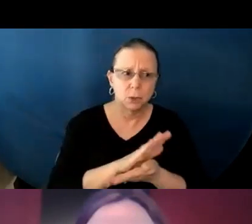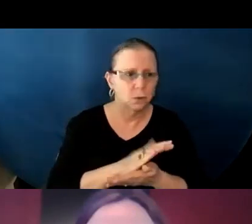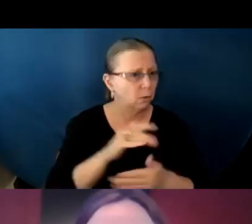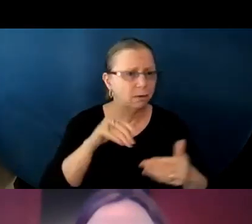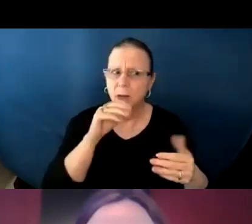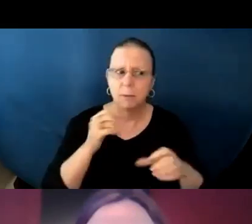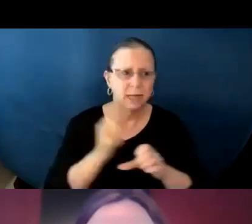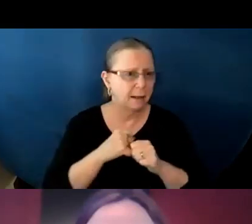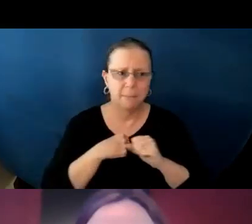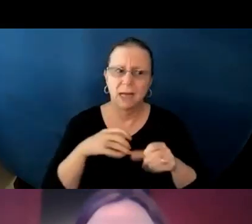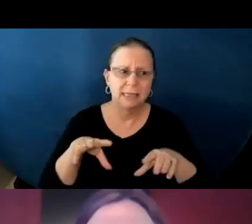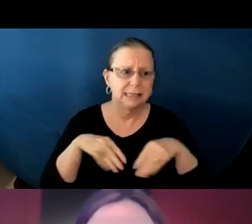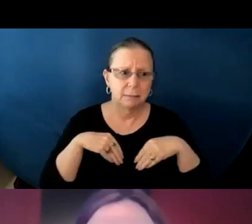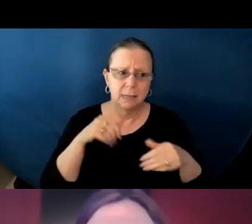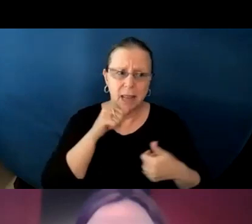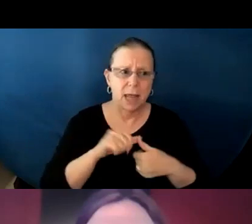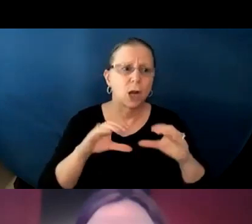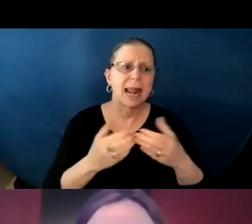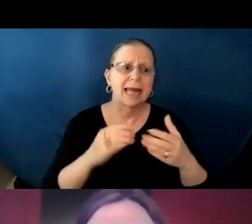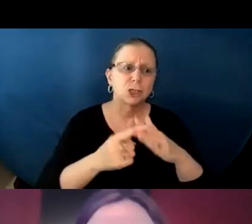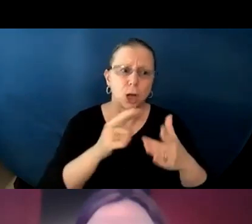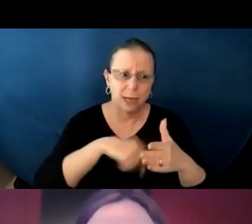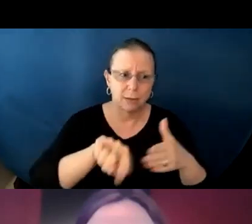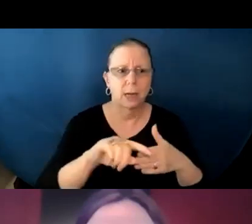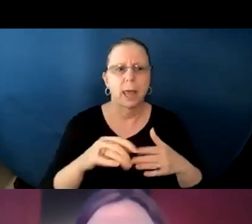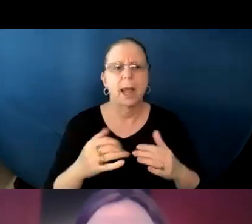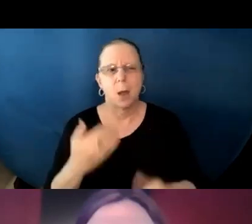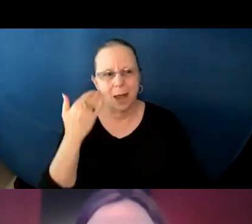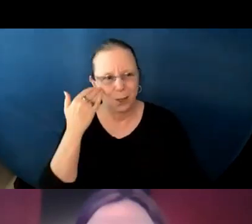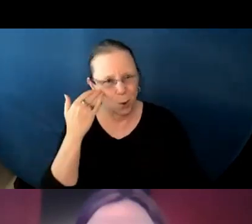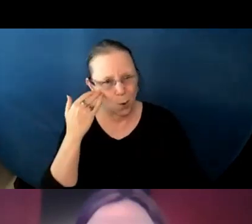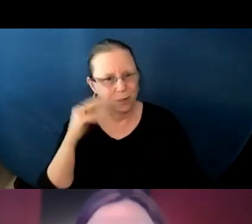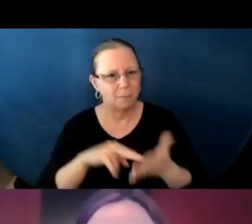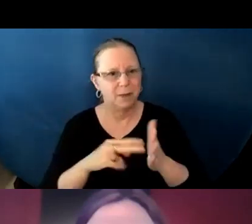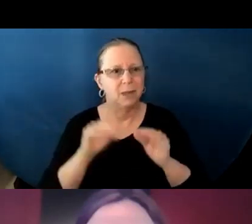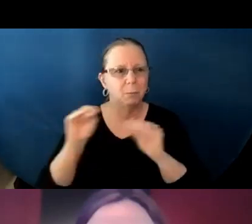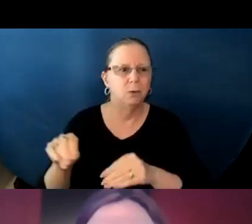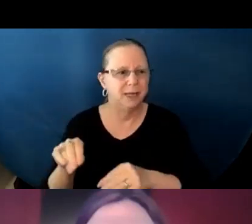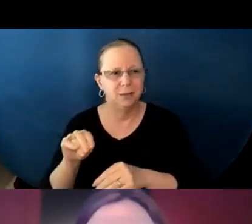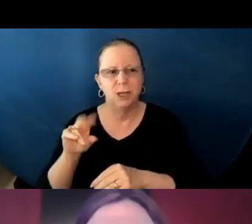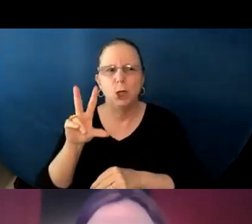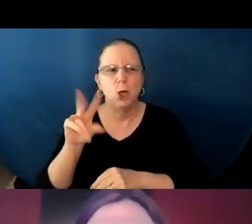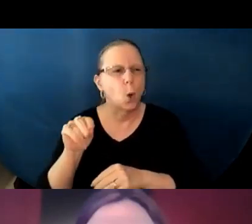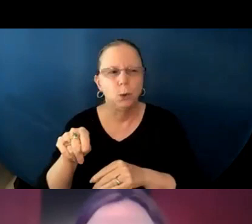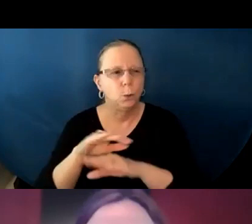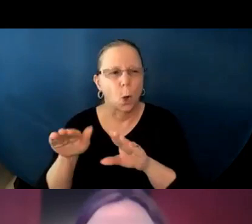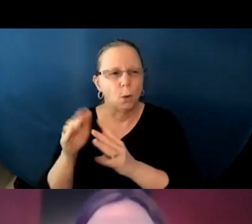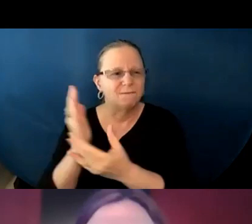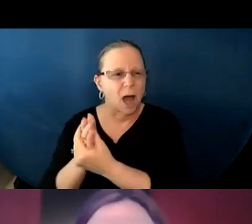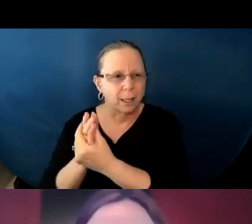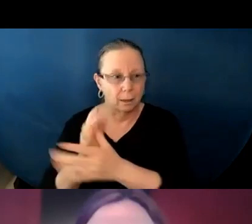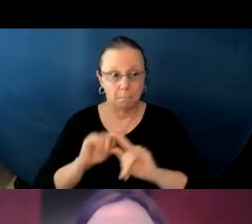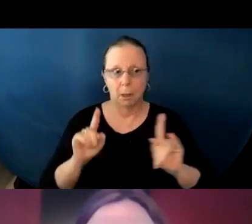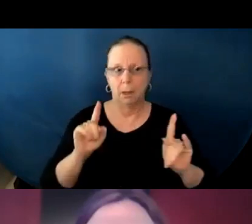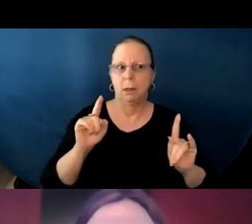classes start next week. Now that I know better, I know that meant they put me in the, oh, no, you don't file. But because